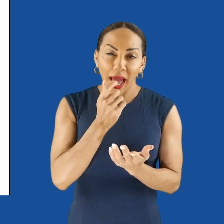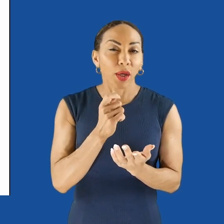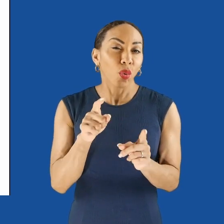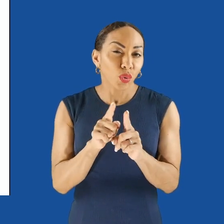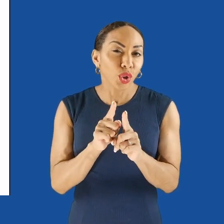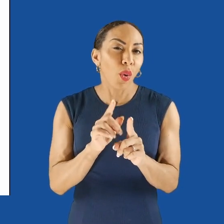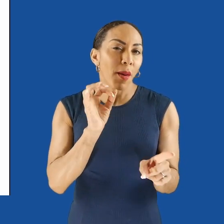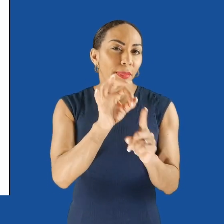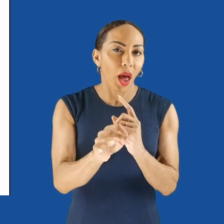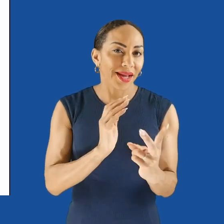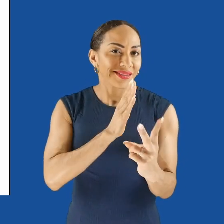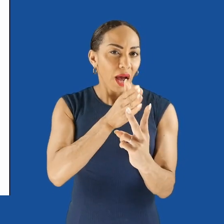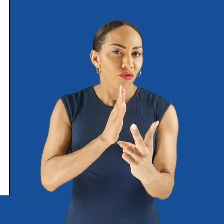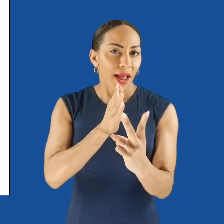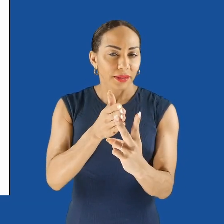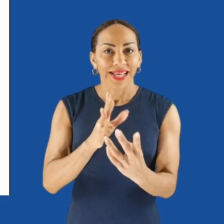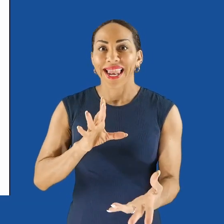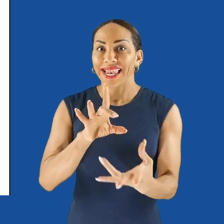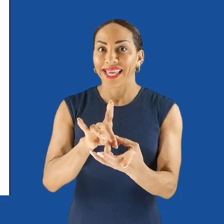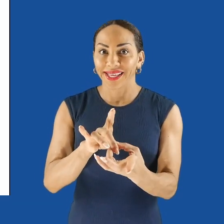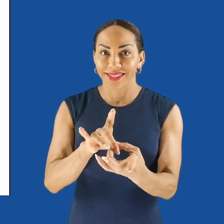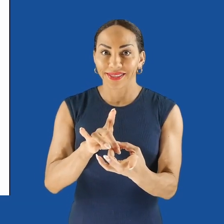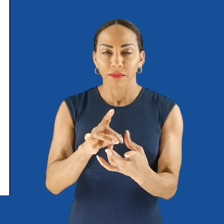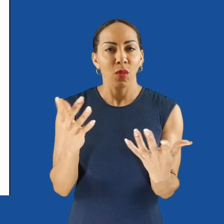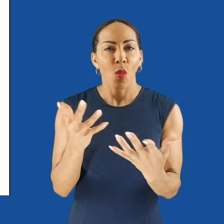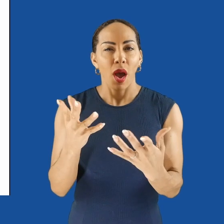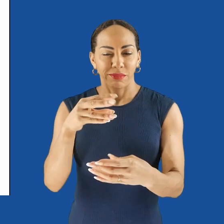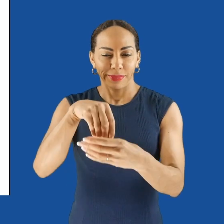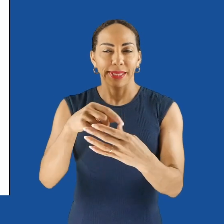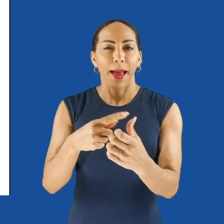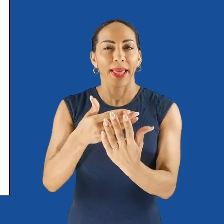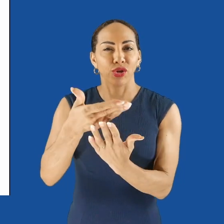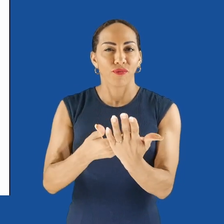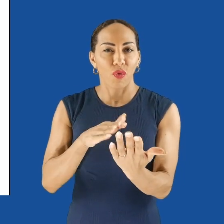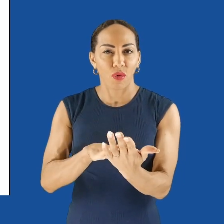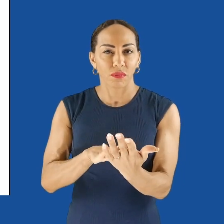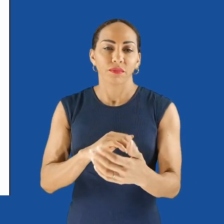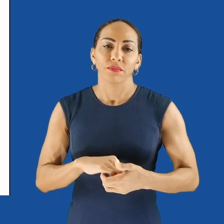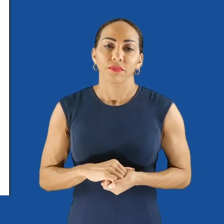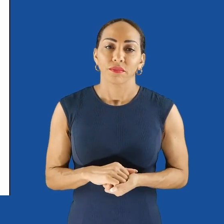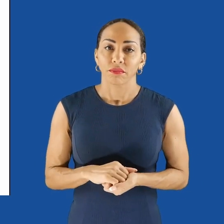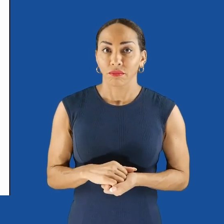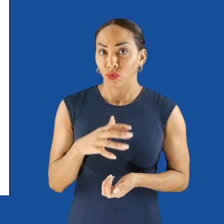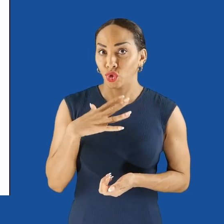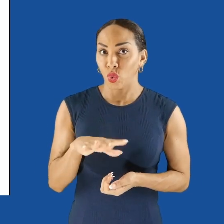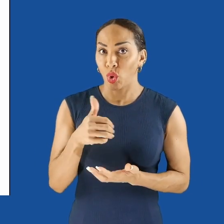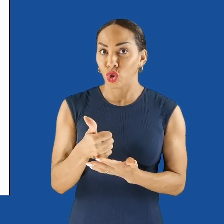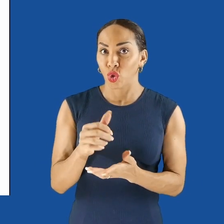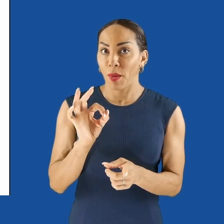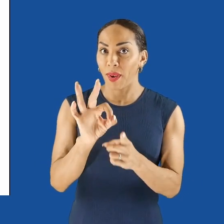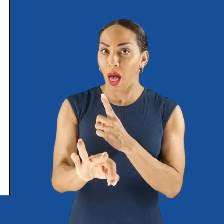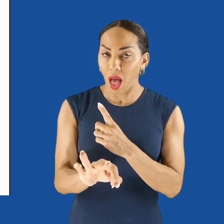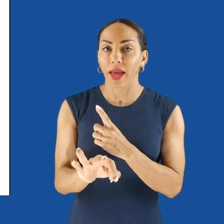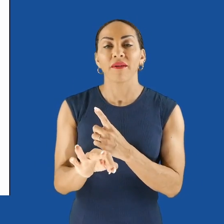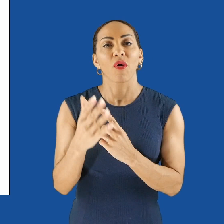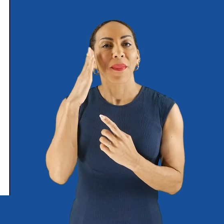to Able Futures or Maximus, and the links are in the application. Do you want to apply for mental health support as